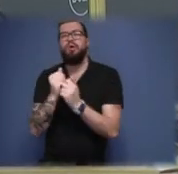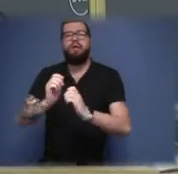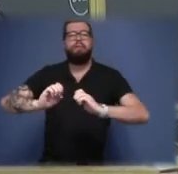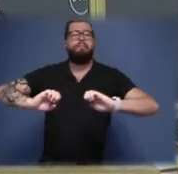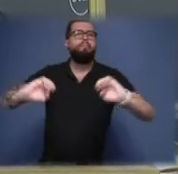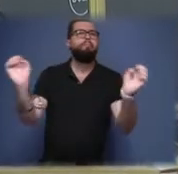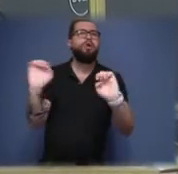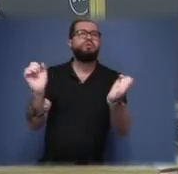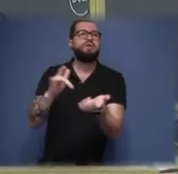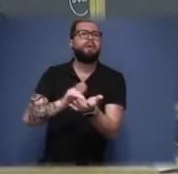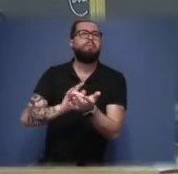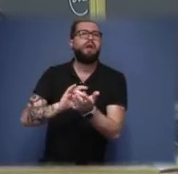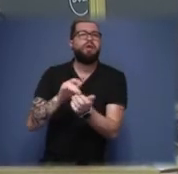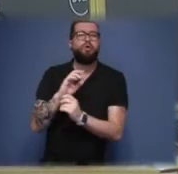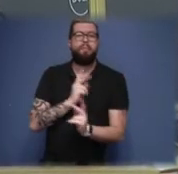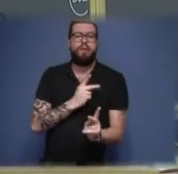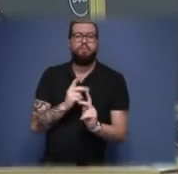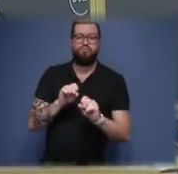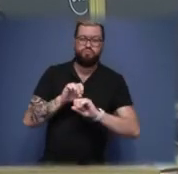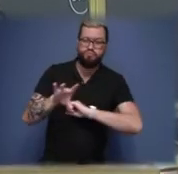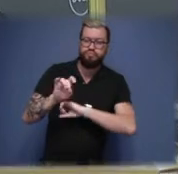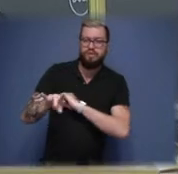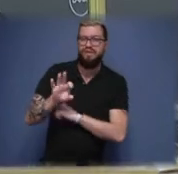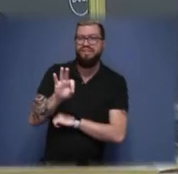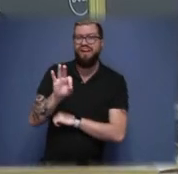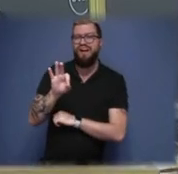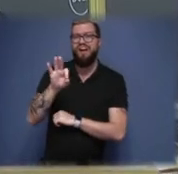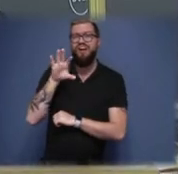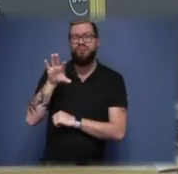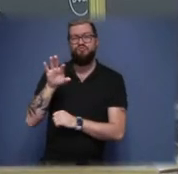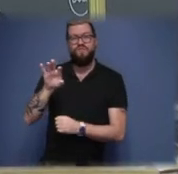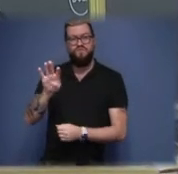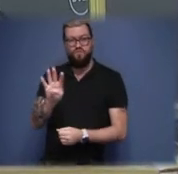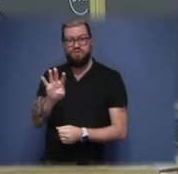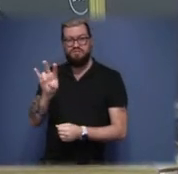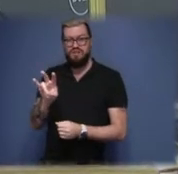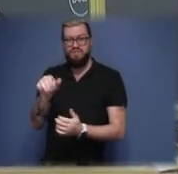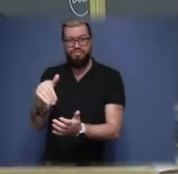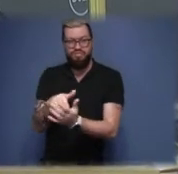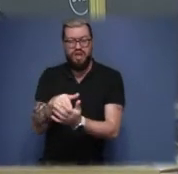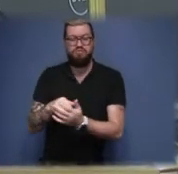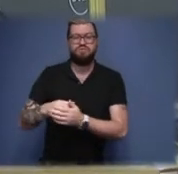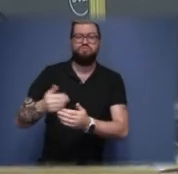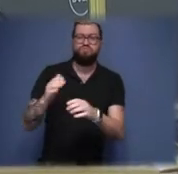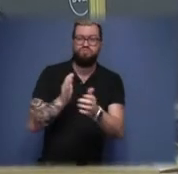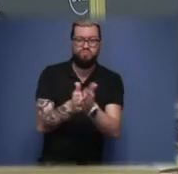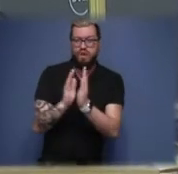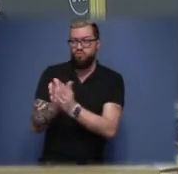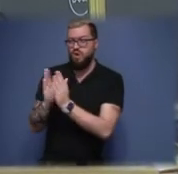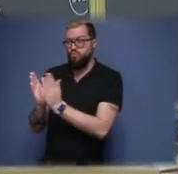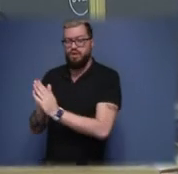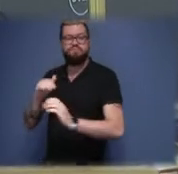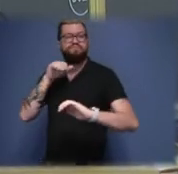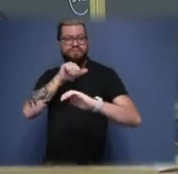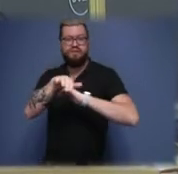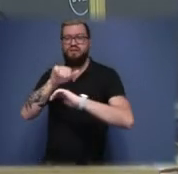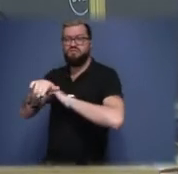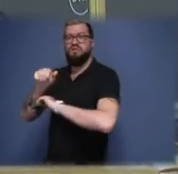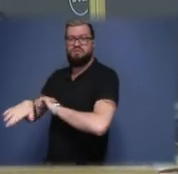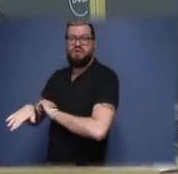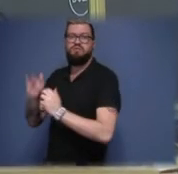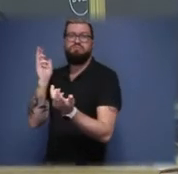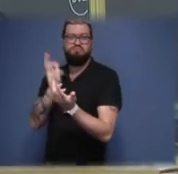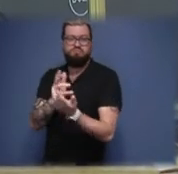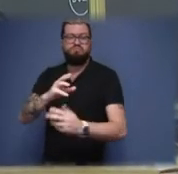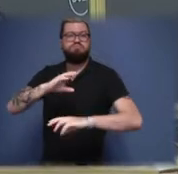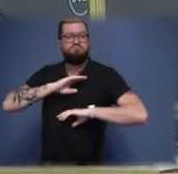547,000 requests for responses. our public safety telecommunicators have